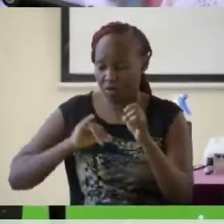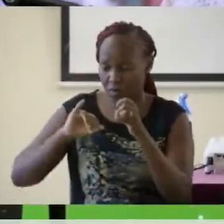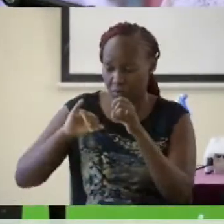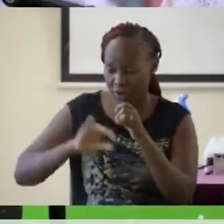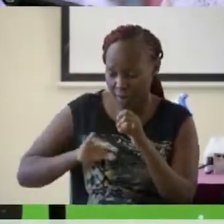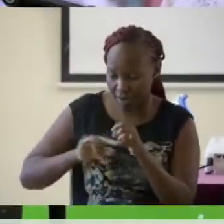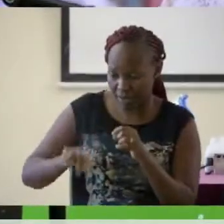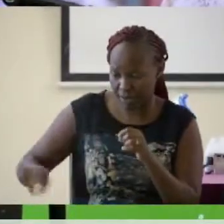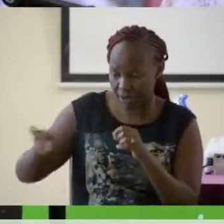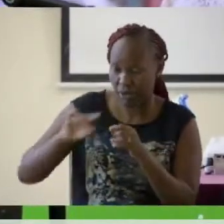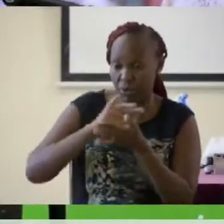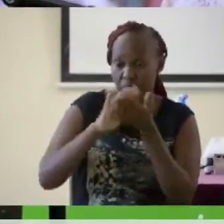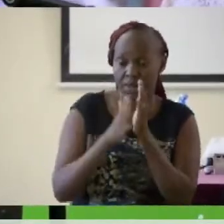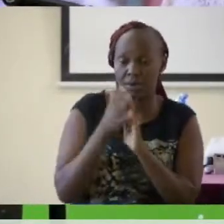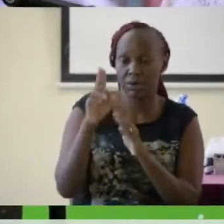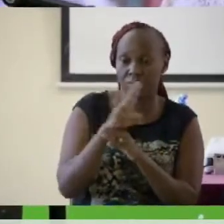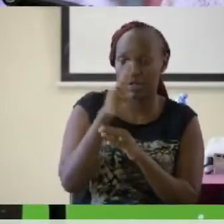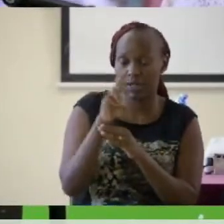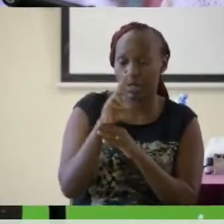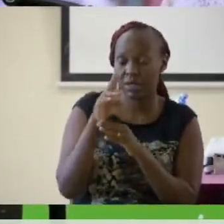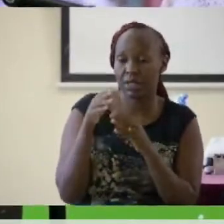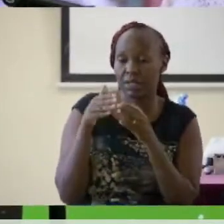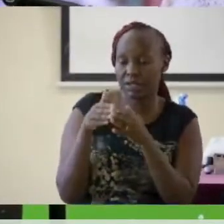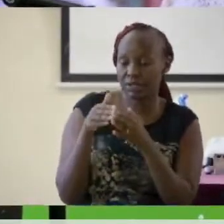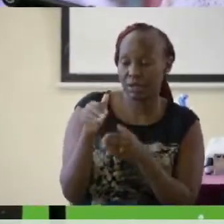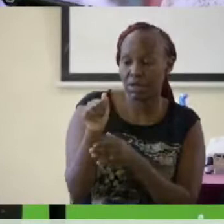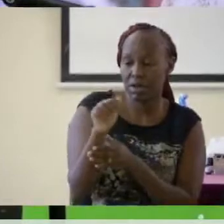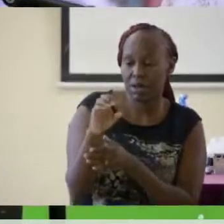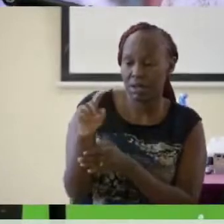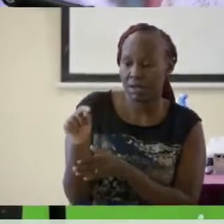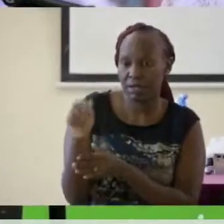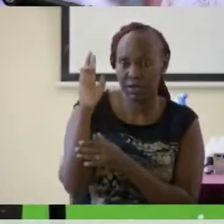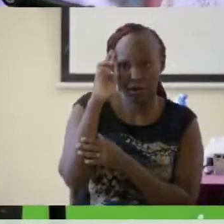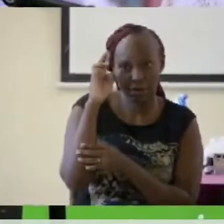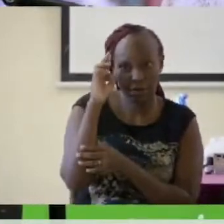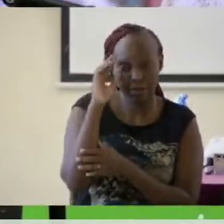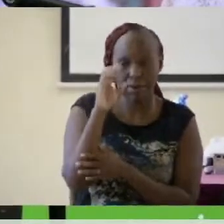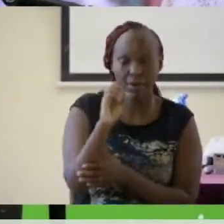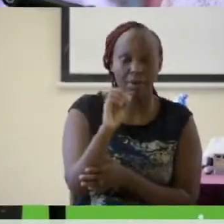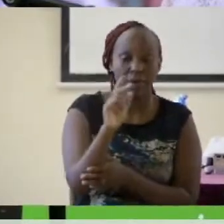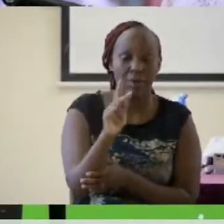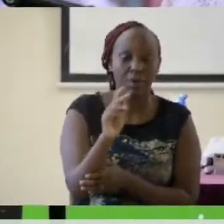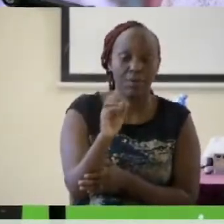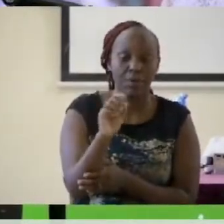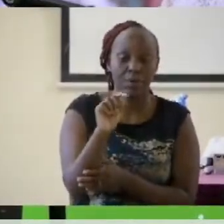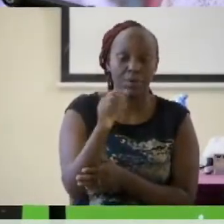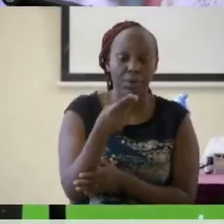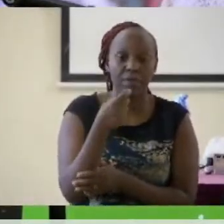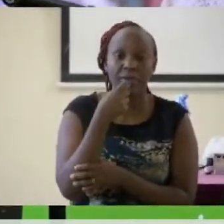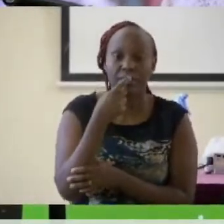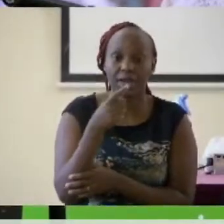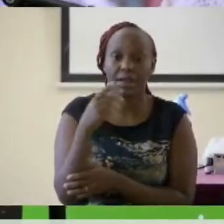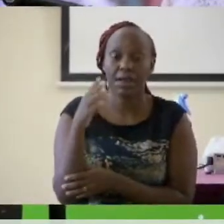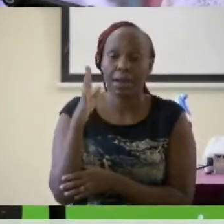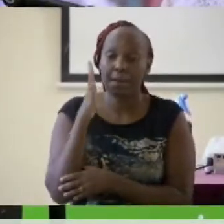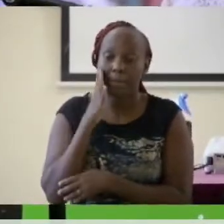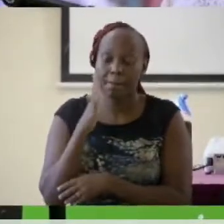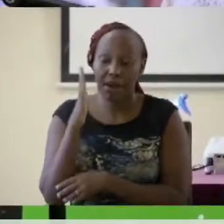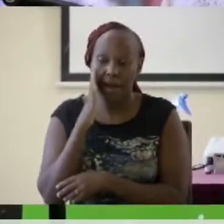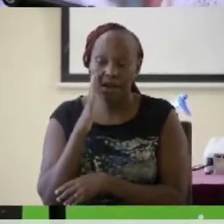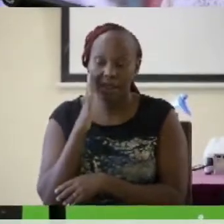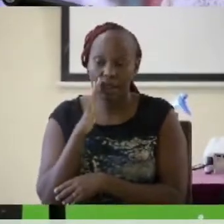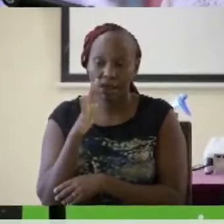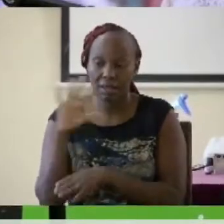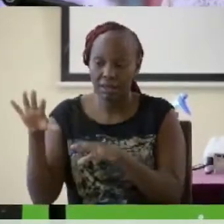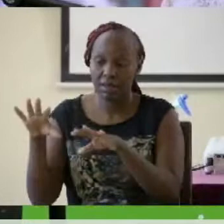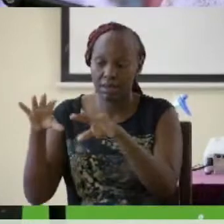without using the sexual act. And I remember Okoth Ogendo telling us, in fact, the mother was inherited while she was older, and